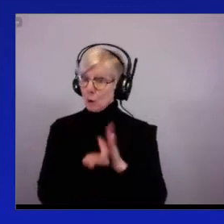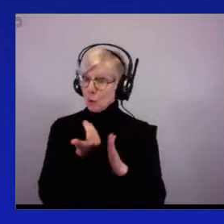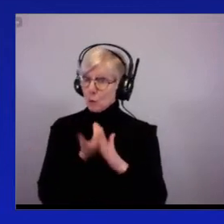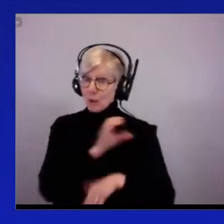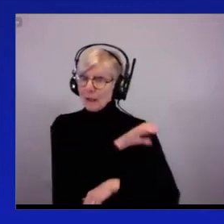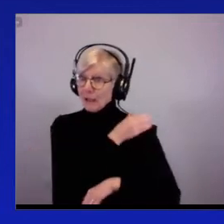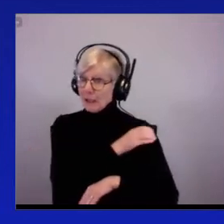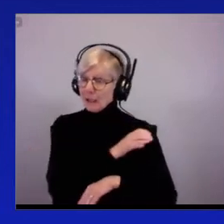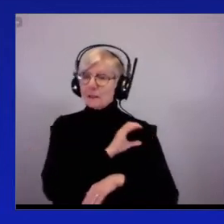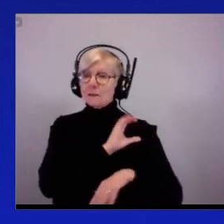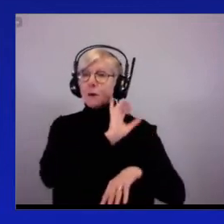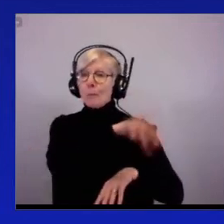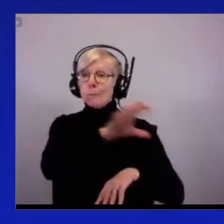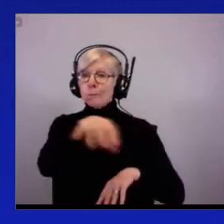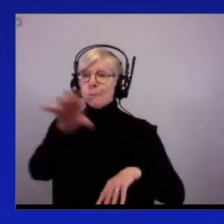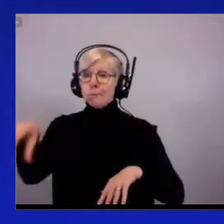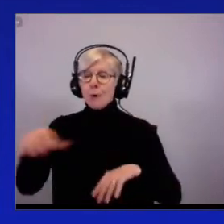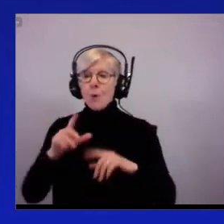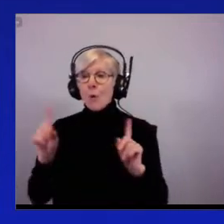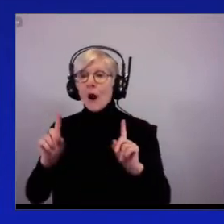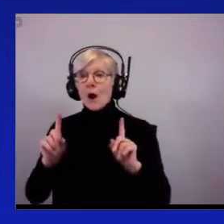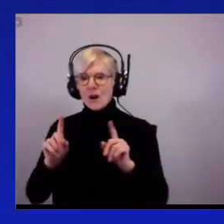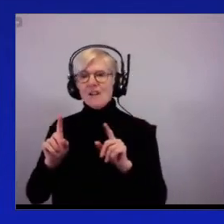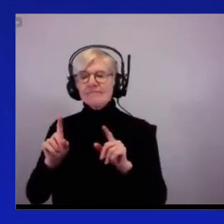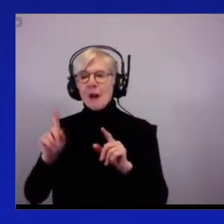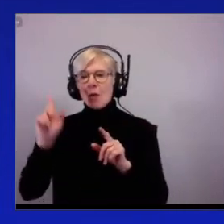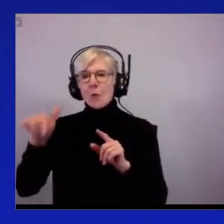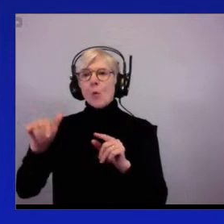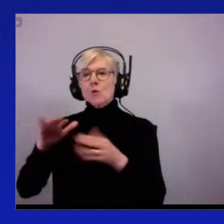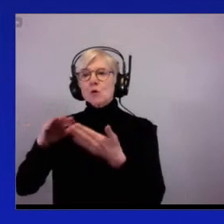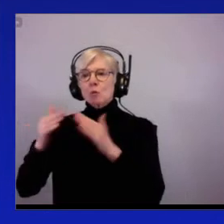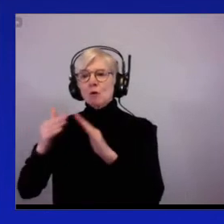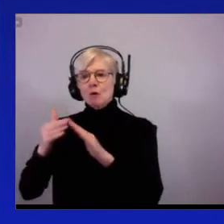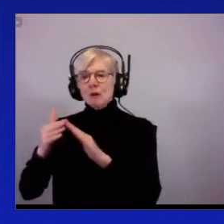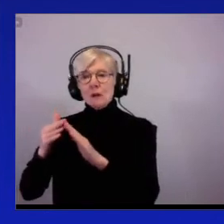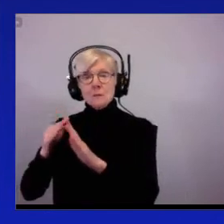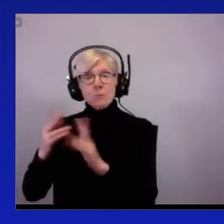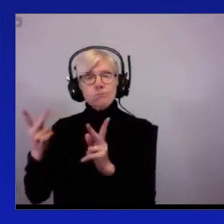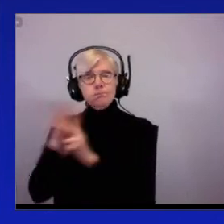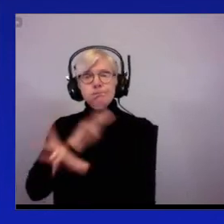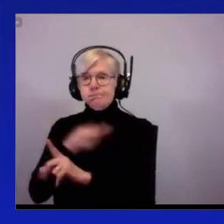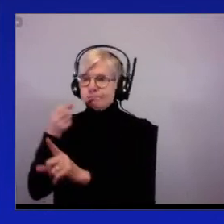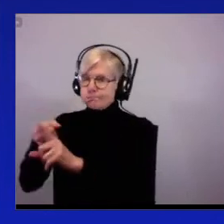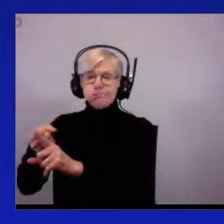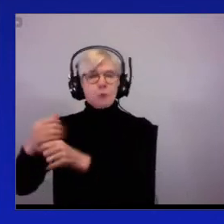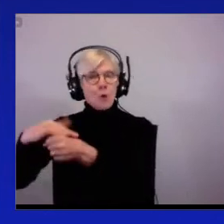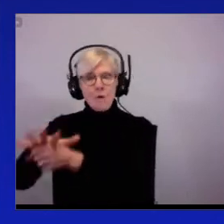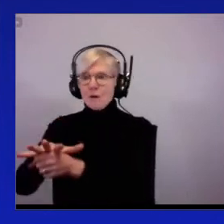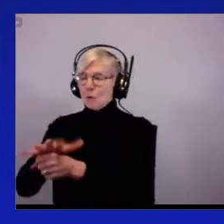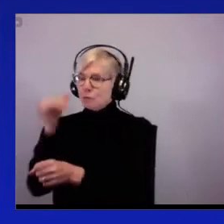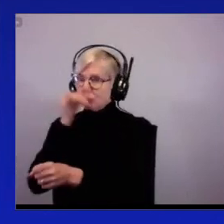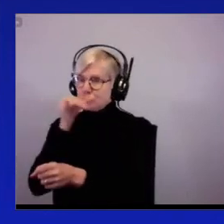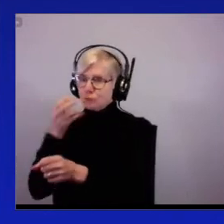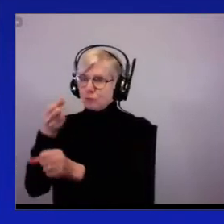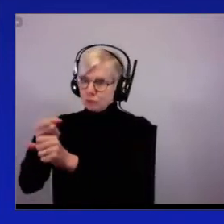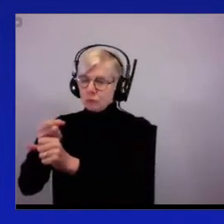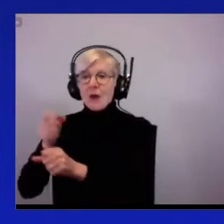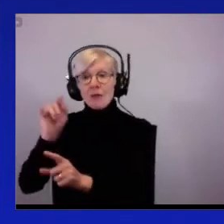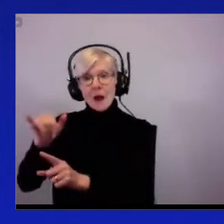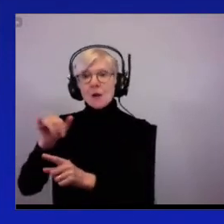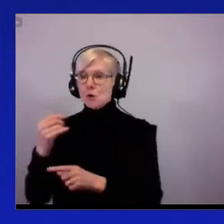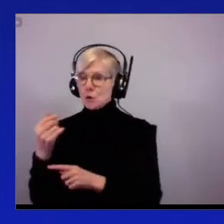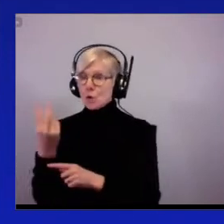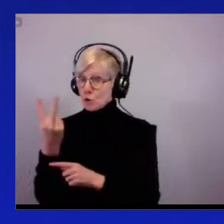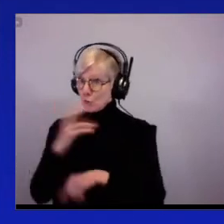targeting the communities that have been more disproportionately impacted by COVID. So definitely 2 of those will be in